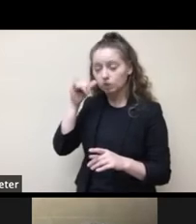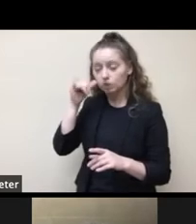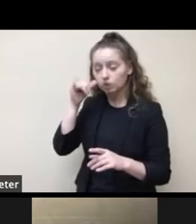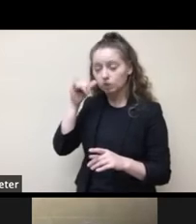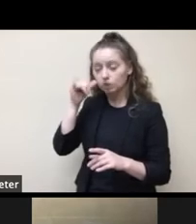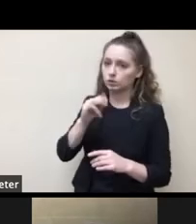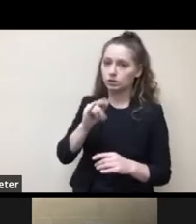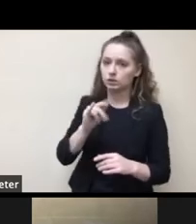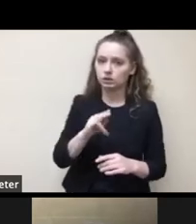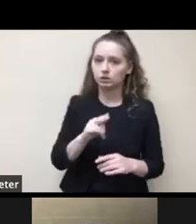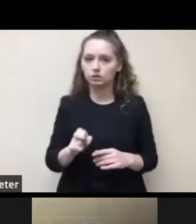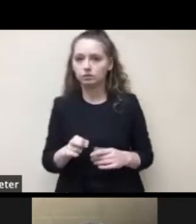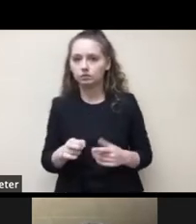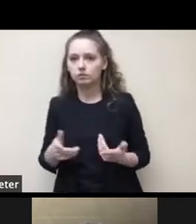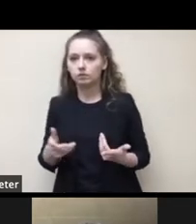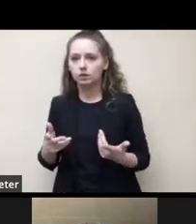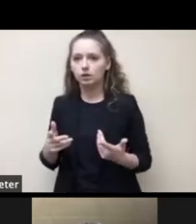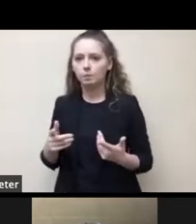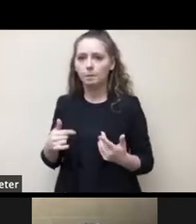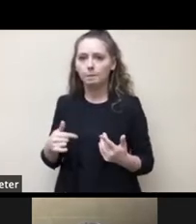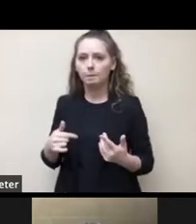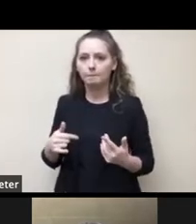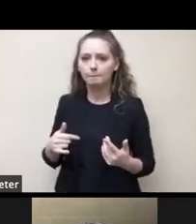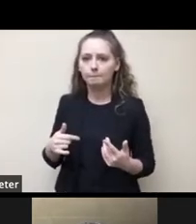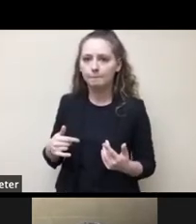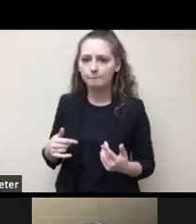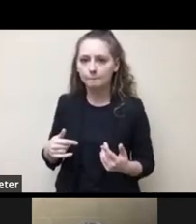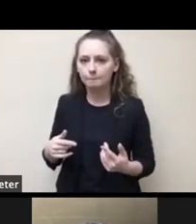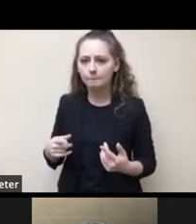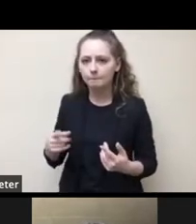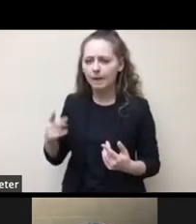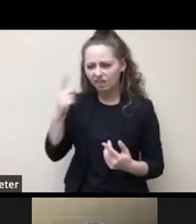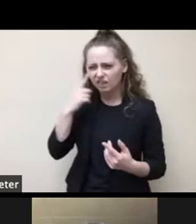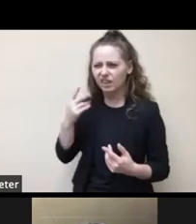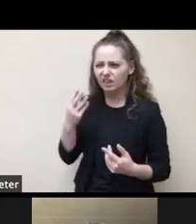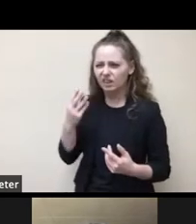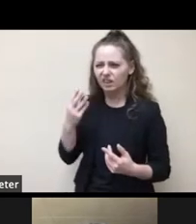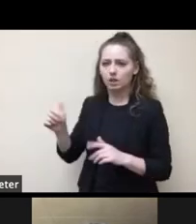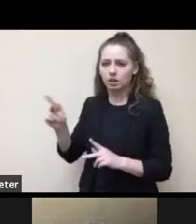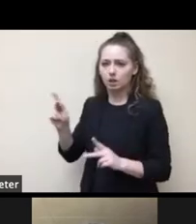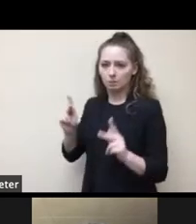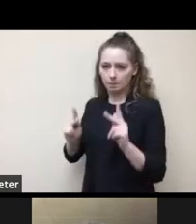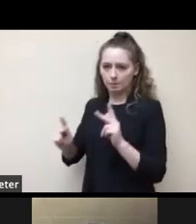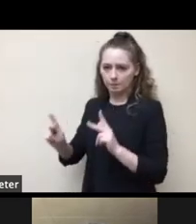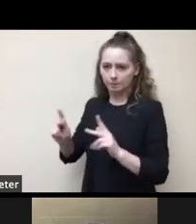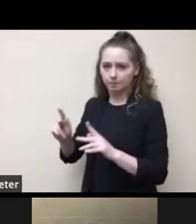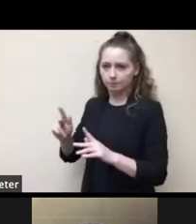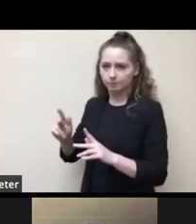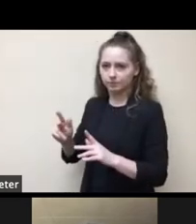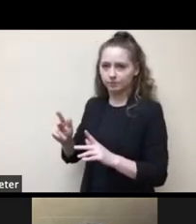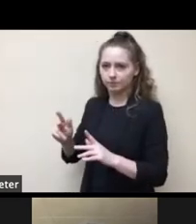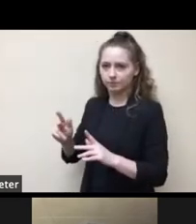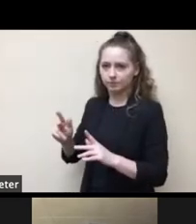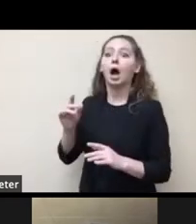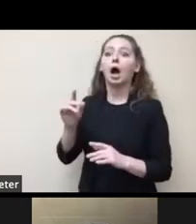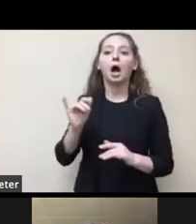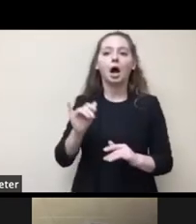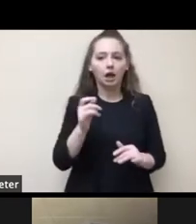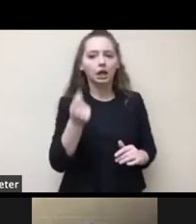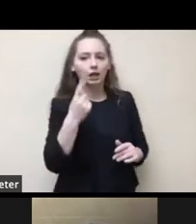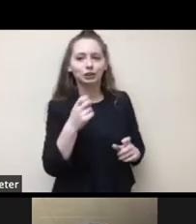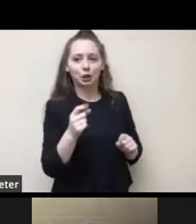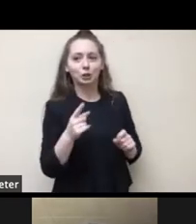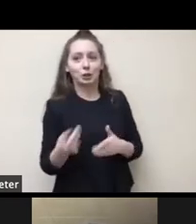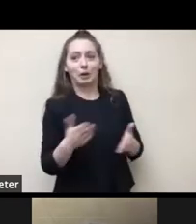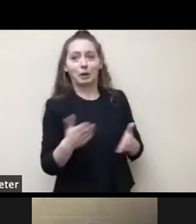man. But I believe inside her home, I think there were several other people there. I gotcha. So she brought it to the police department. So. Okay. Yes. So that's it,